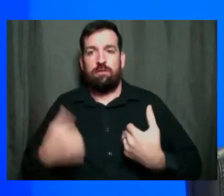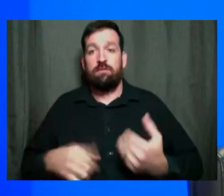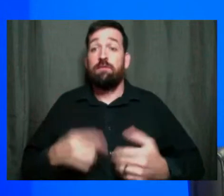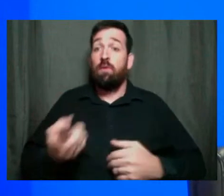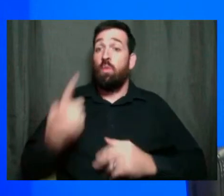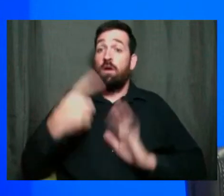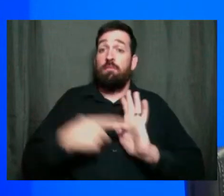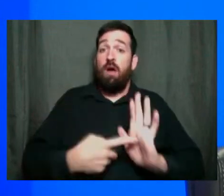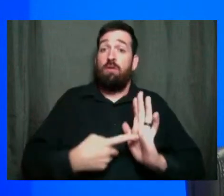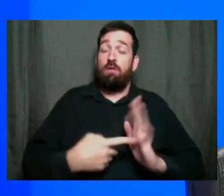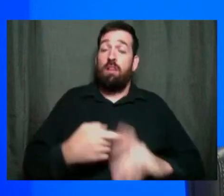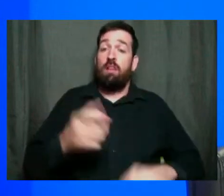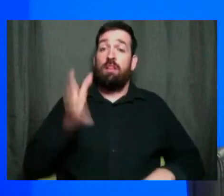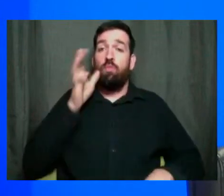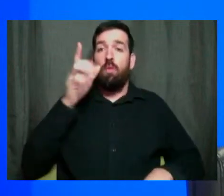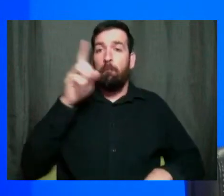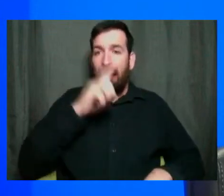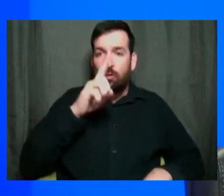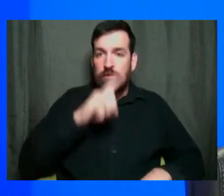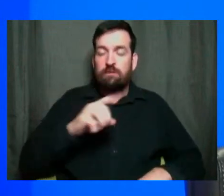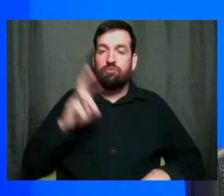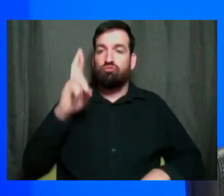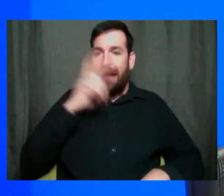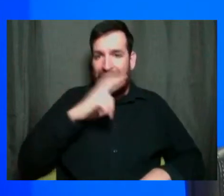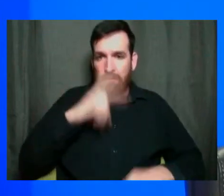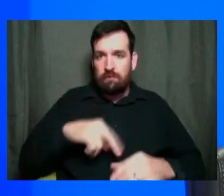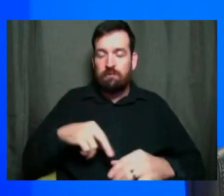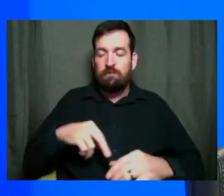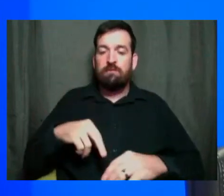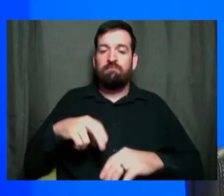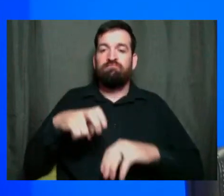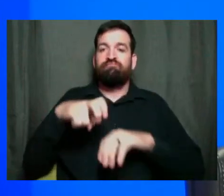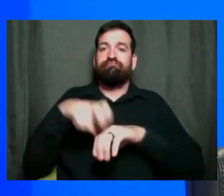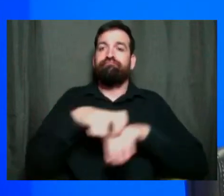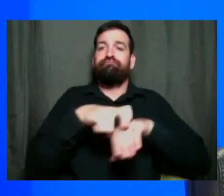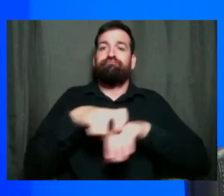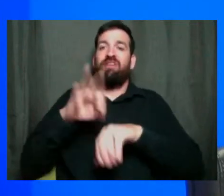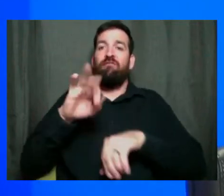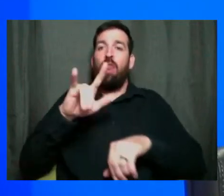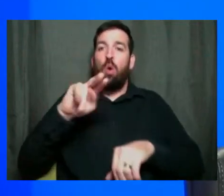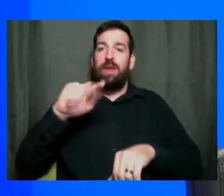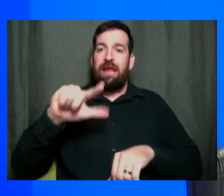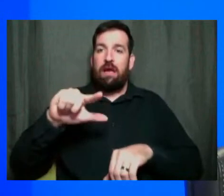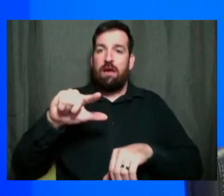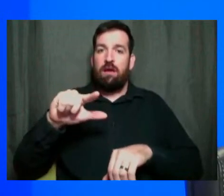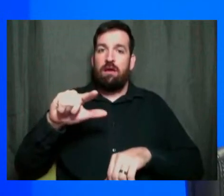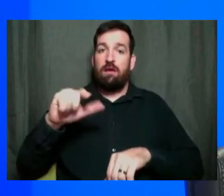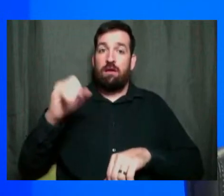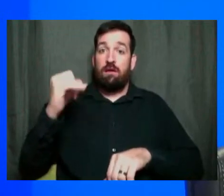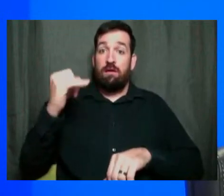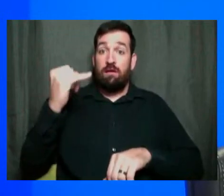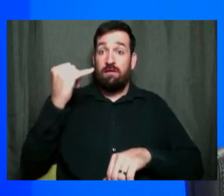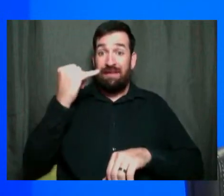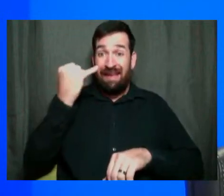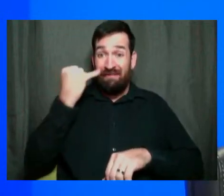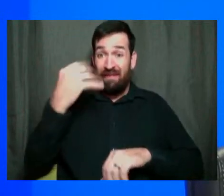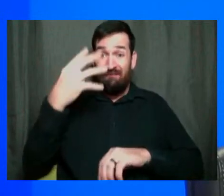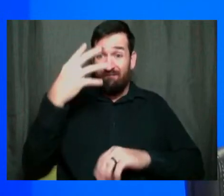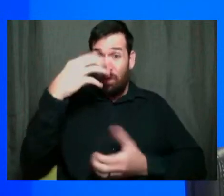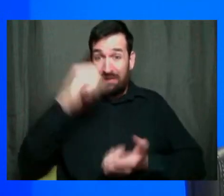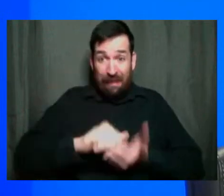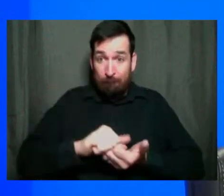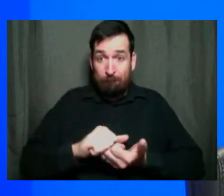a mouse or rat on a floating device, and they truly can't fall asleep, because if they fall asleep, they fall into the water. And you